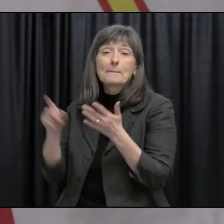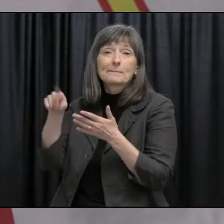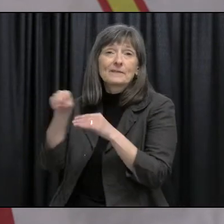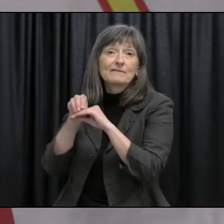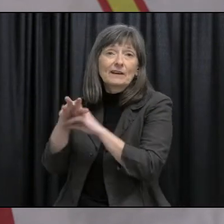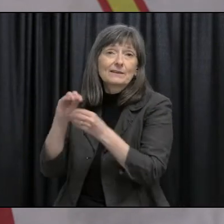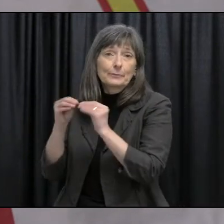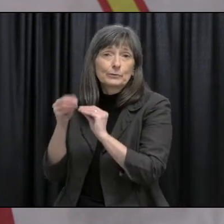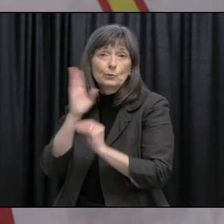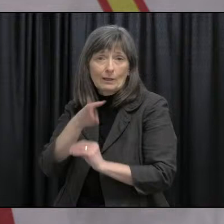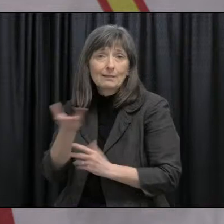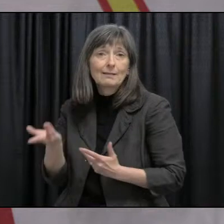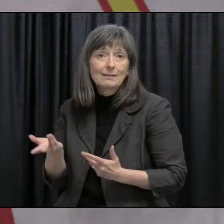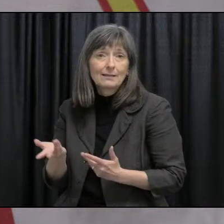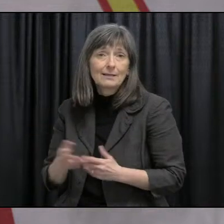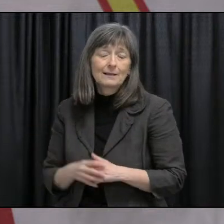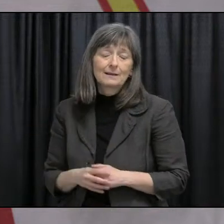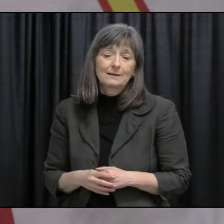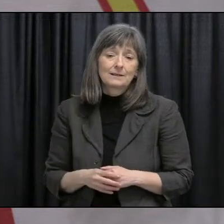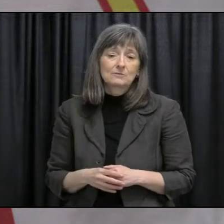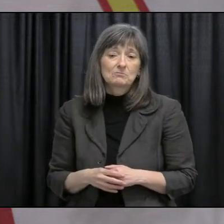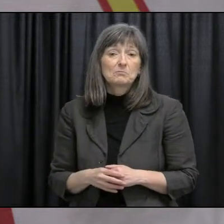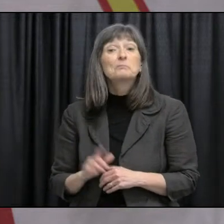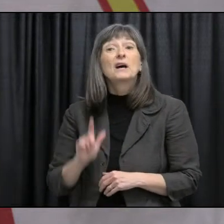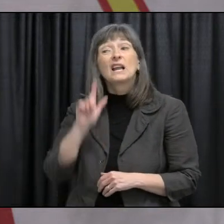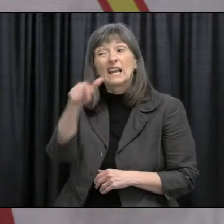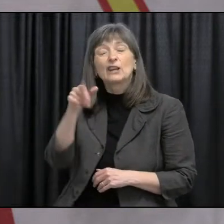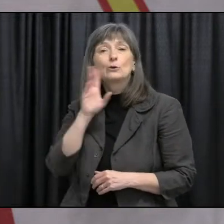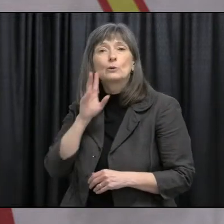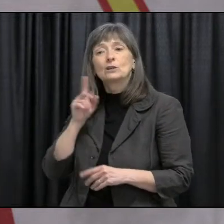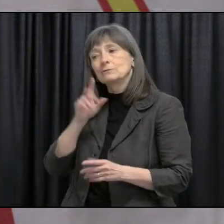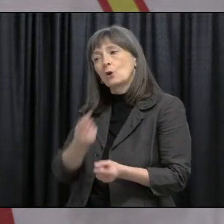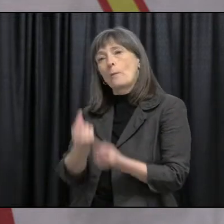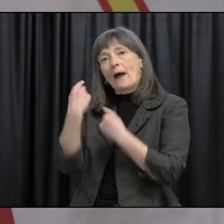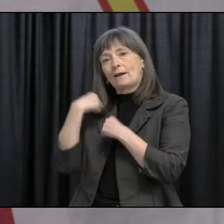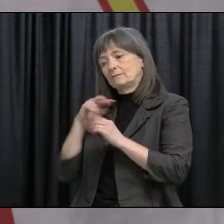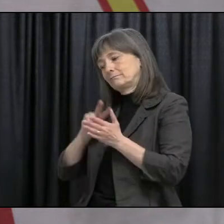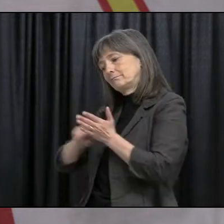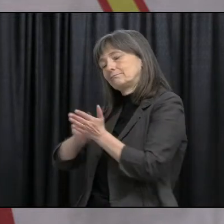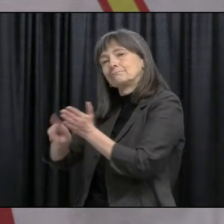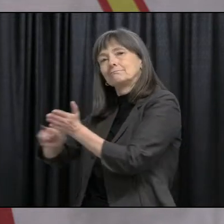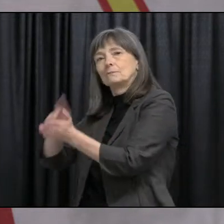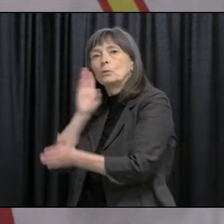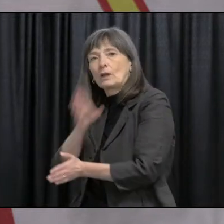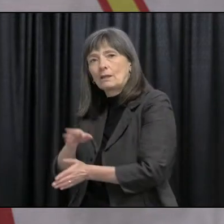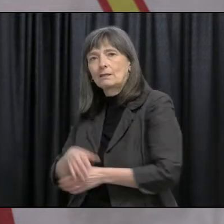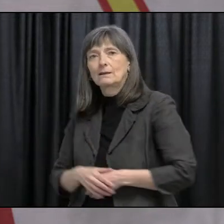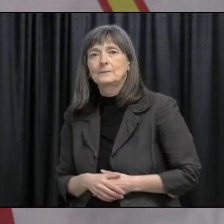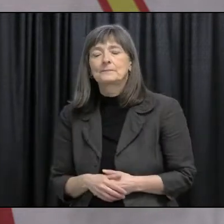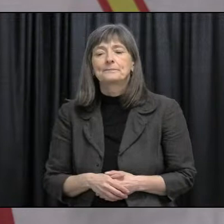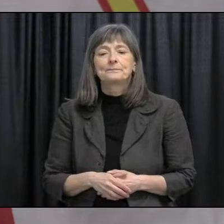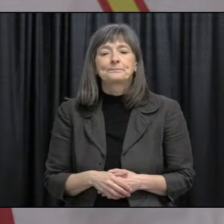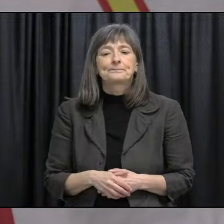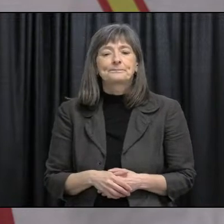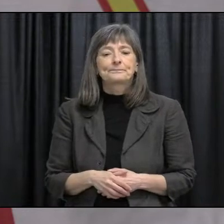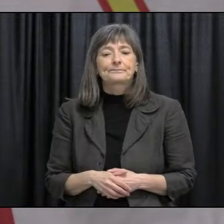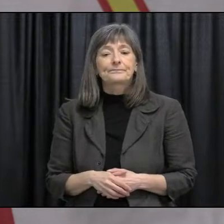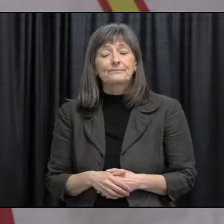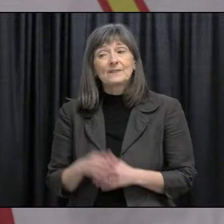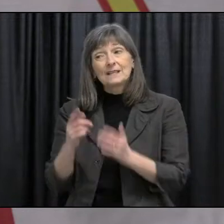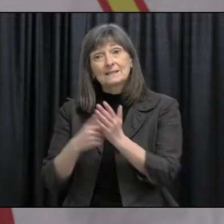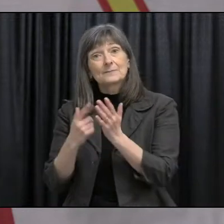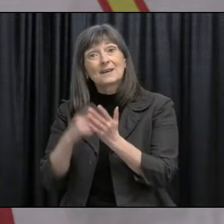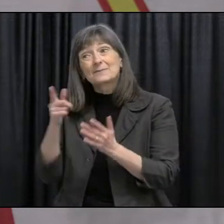as well. But we'll certainly be looking at that. And the other thing is, as people may have